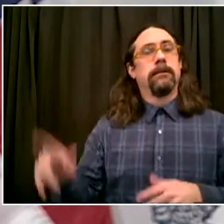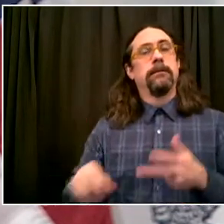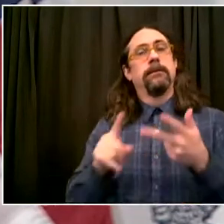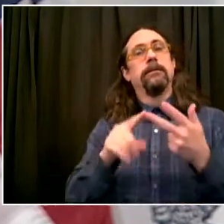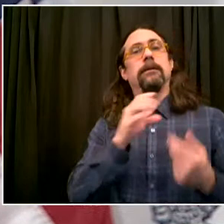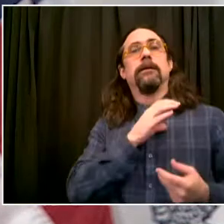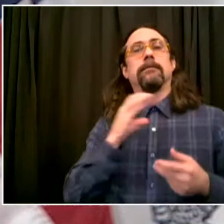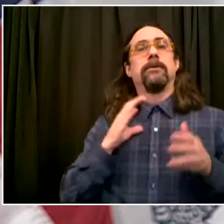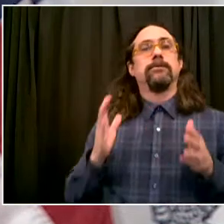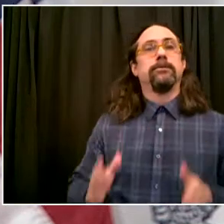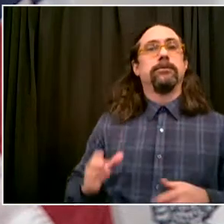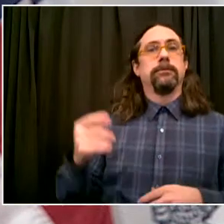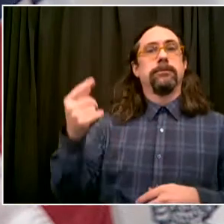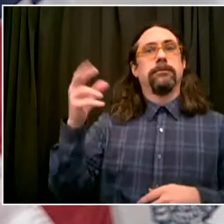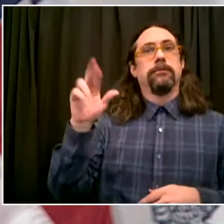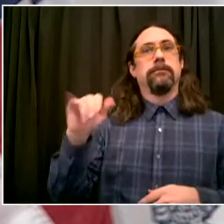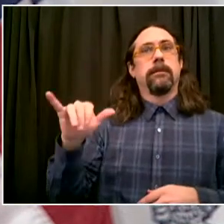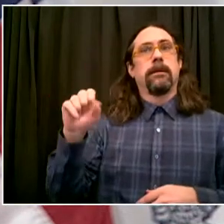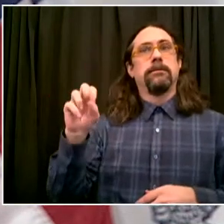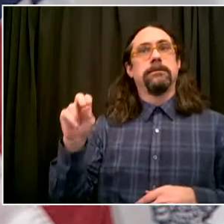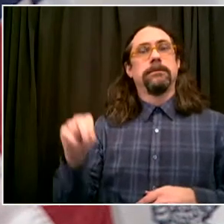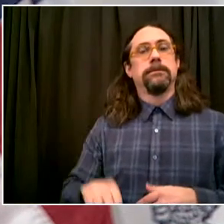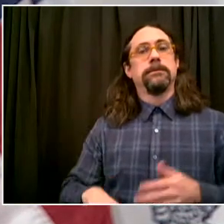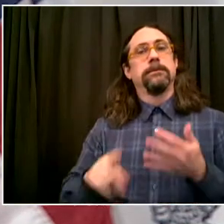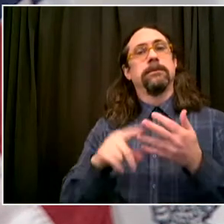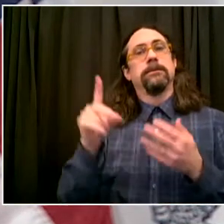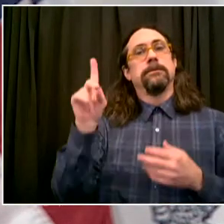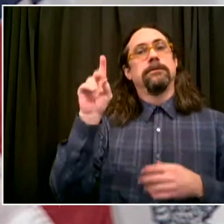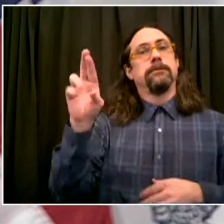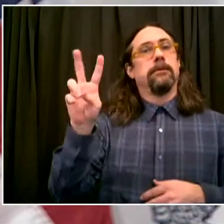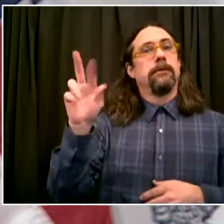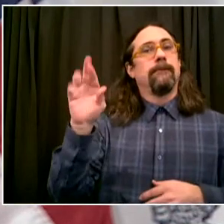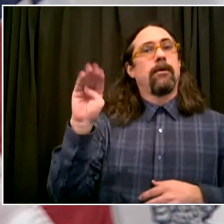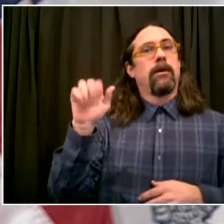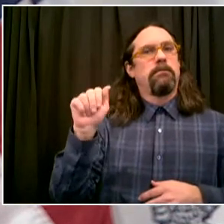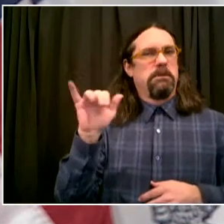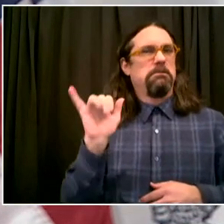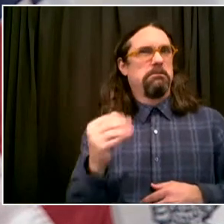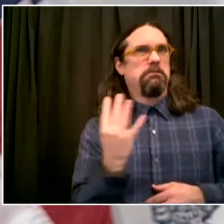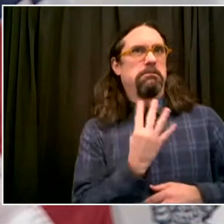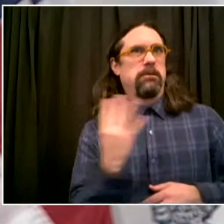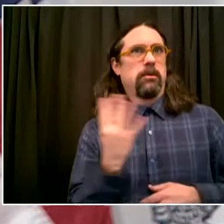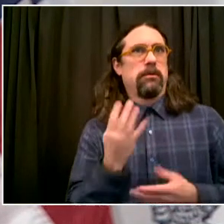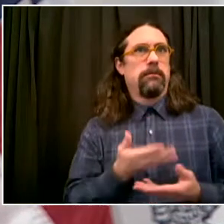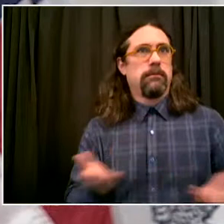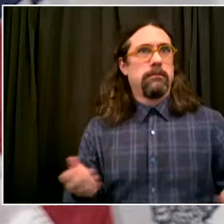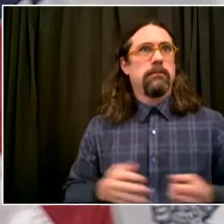Jay Varma. First question today goes to Andrew Siff from NBC.